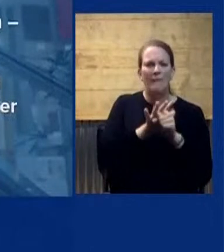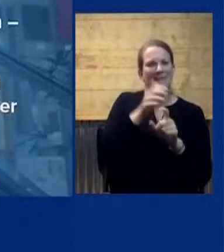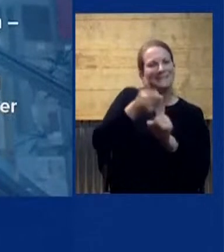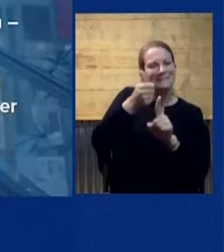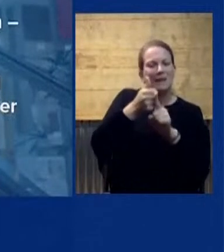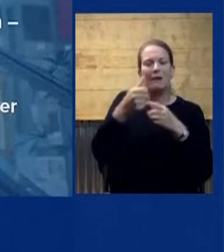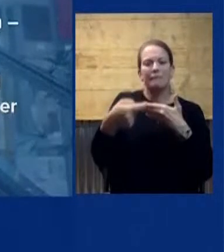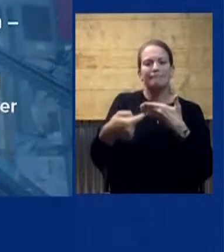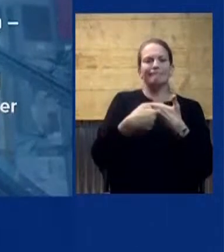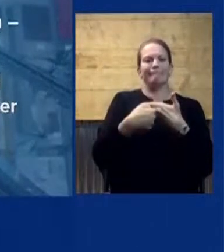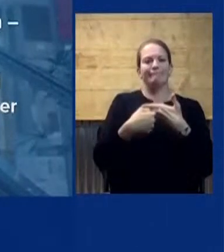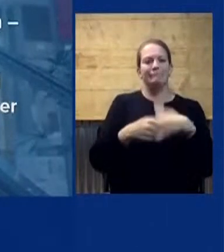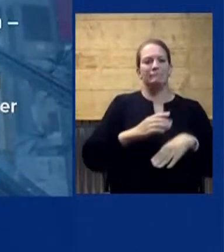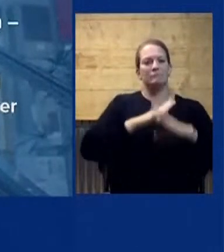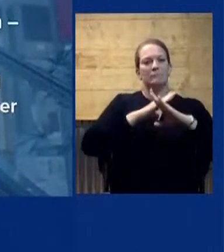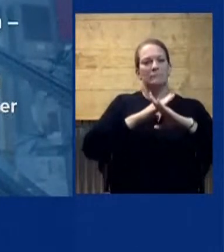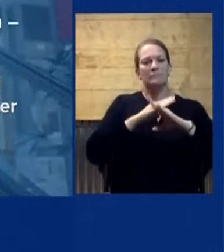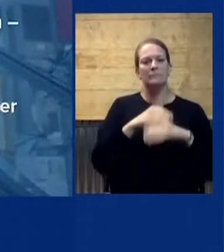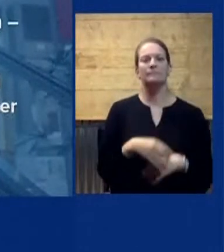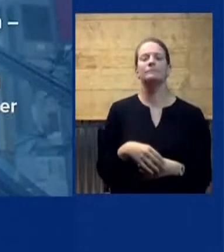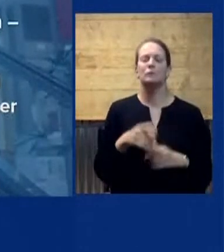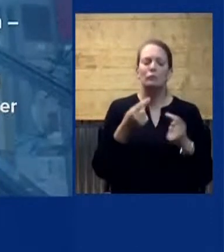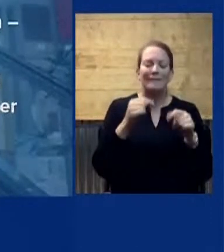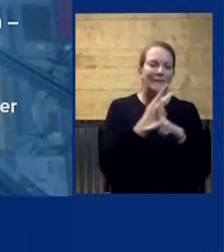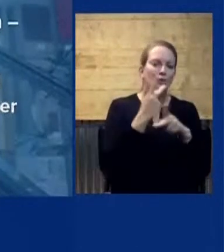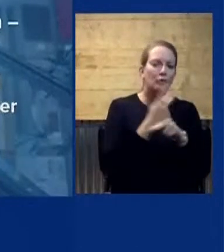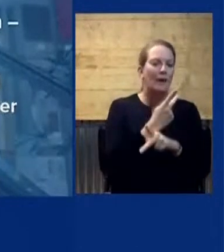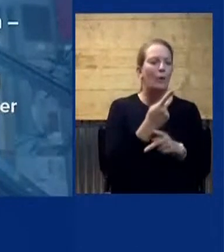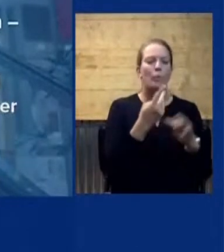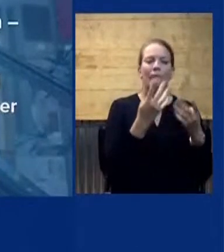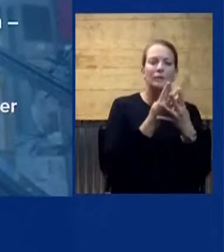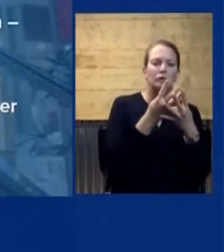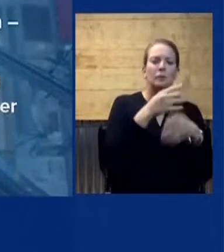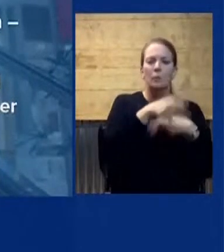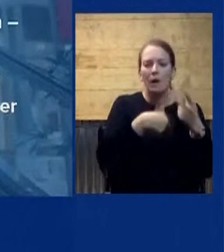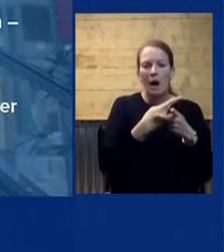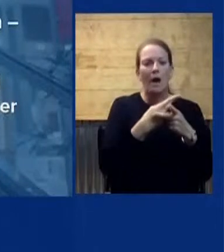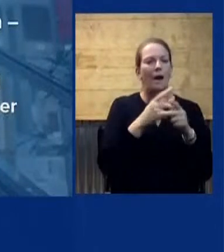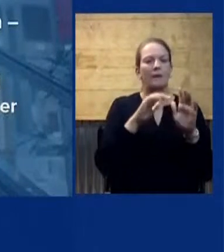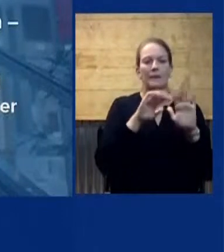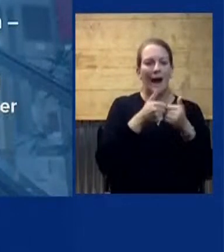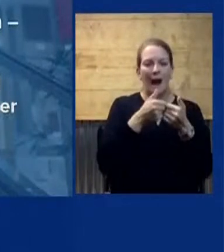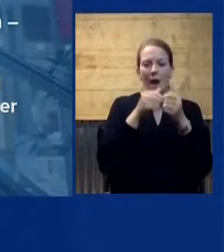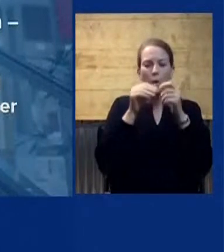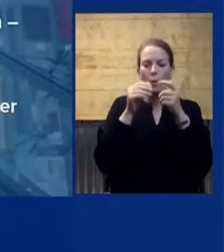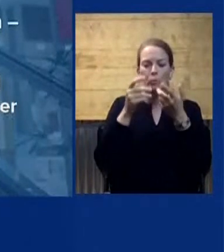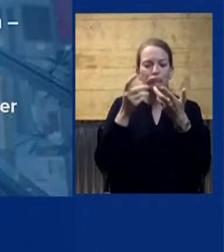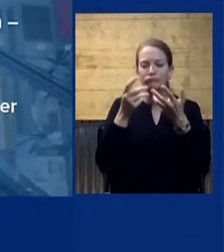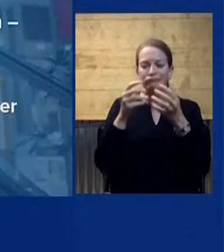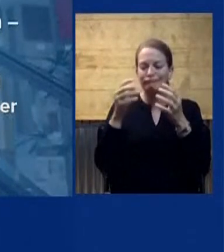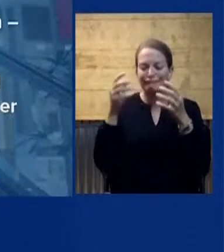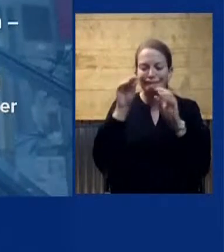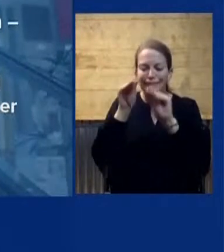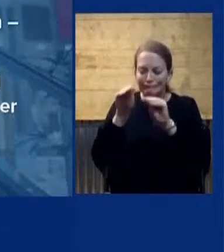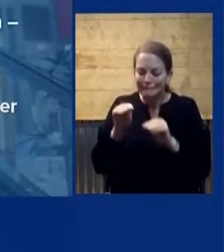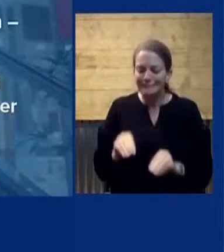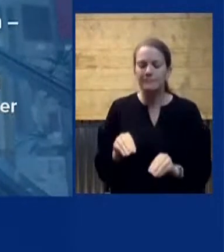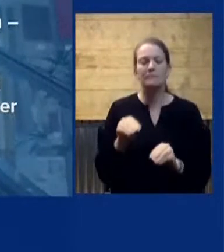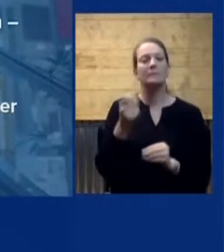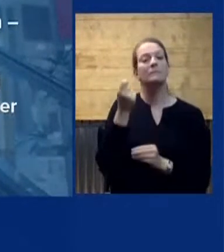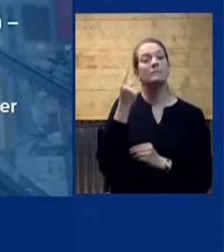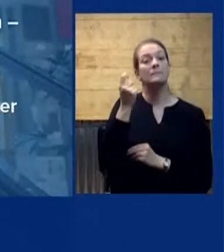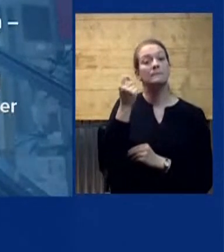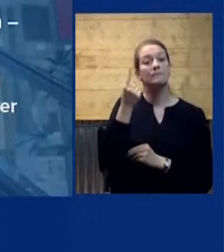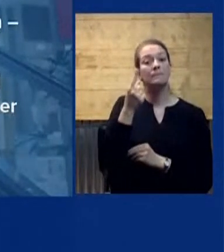what filters work on what HVAC systems. But the filters are rated, the HVAC systems are